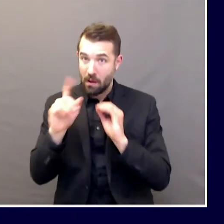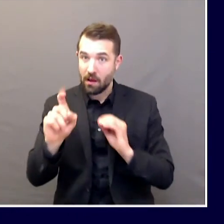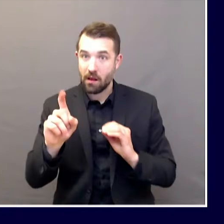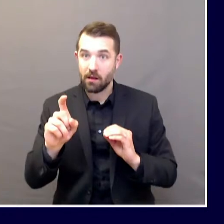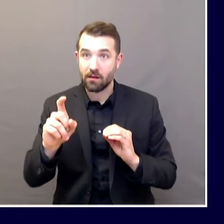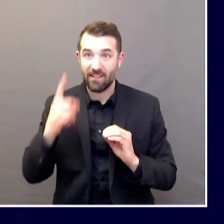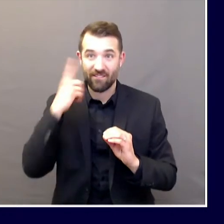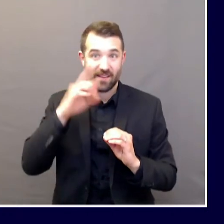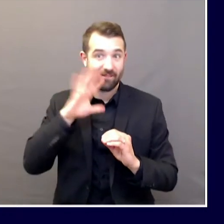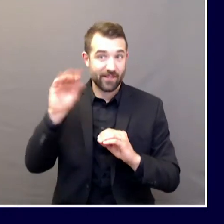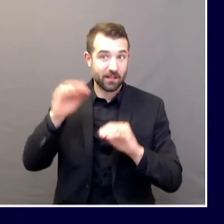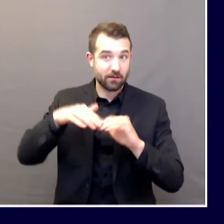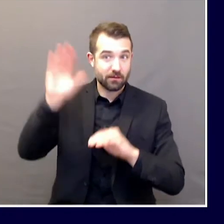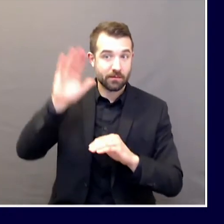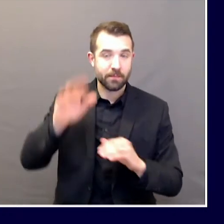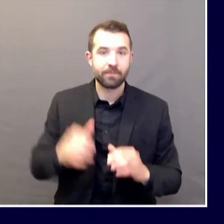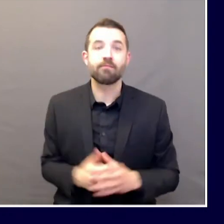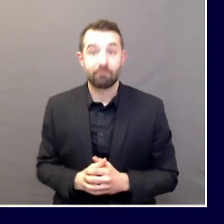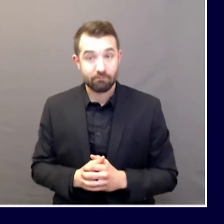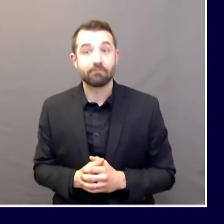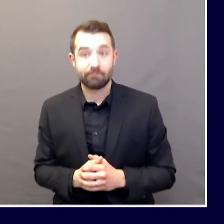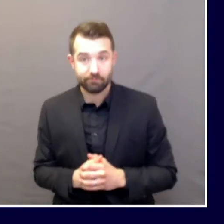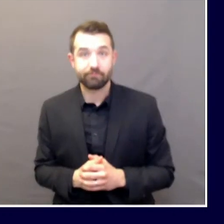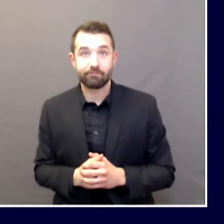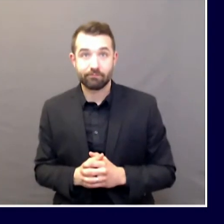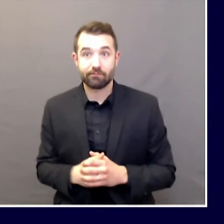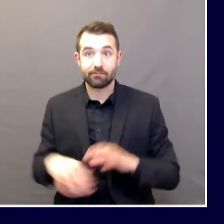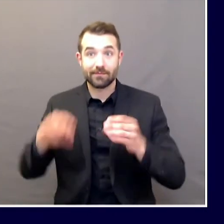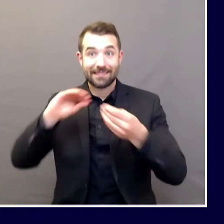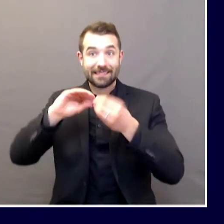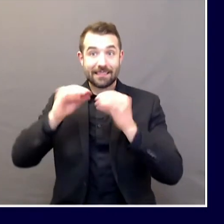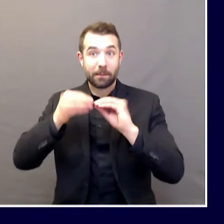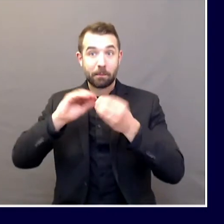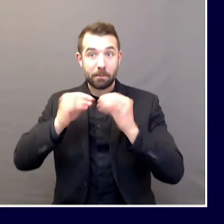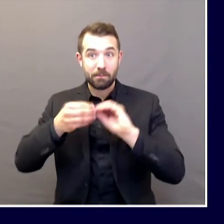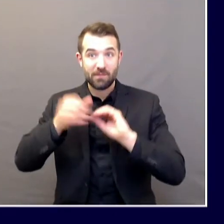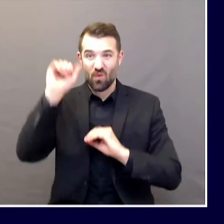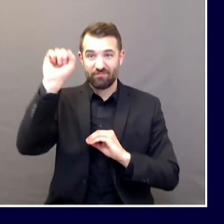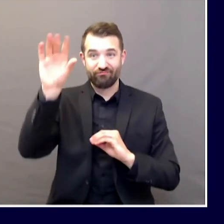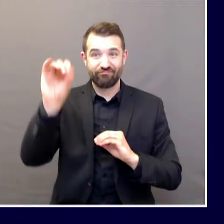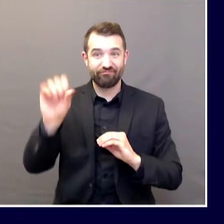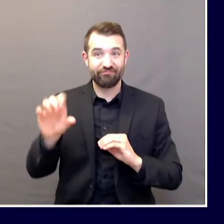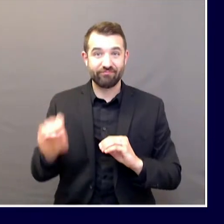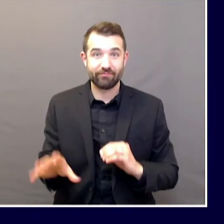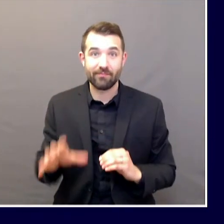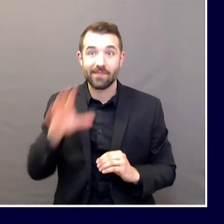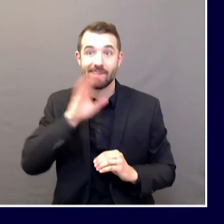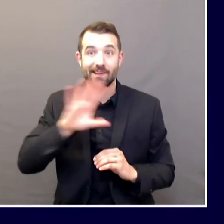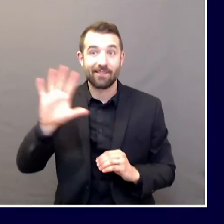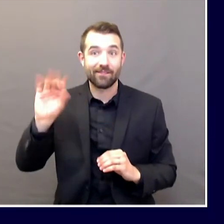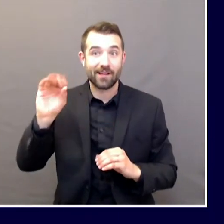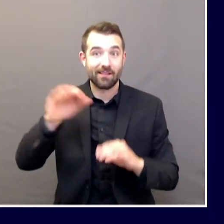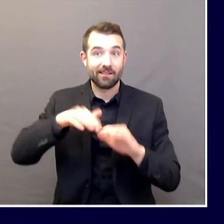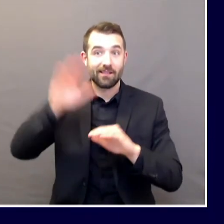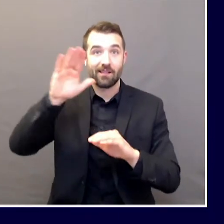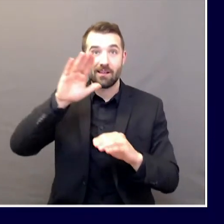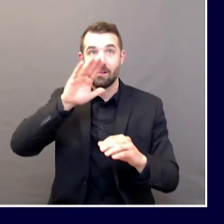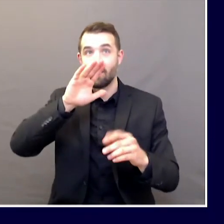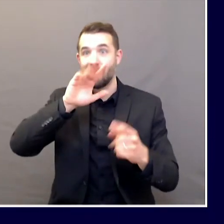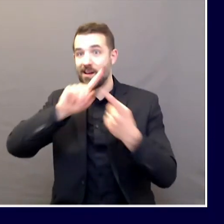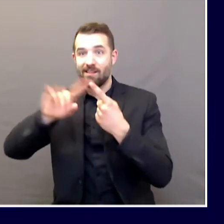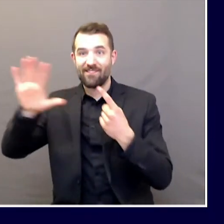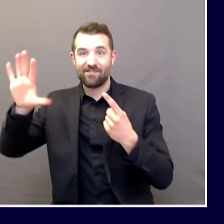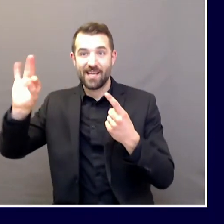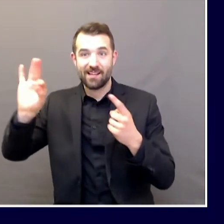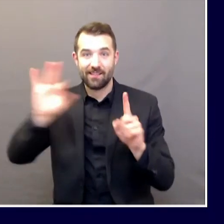Yep. Well, let's start with a couple numbers, Kevin. That entire age group of just 50 to 59, so not including those 60 and